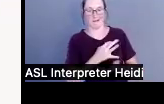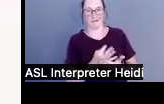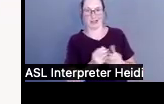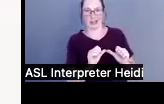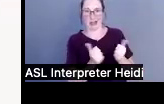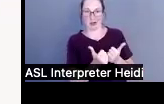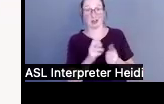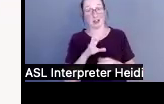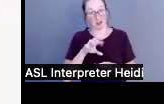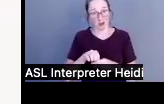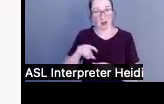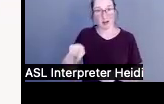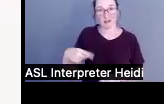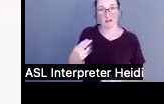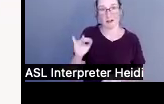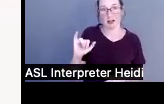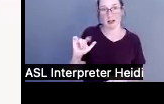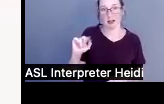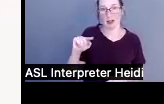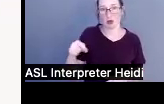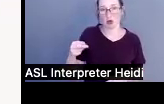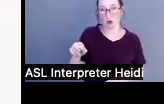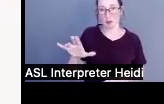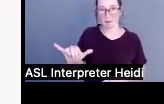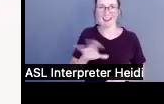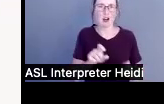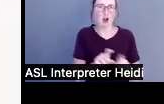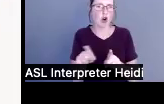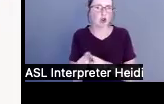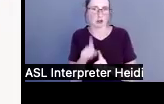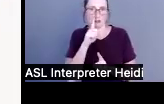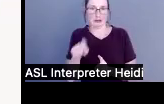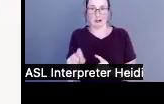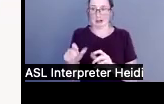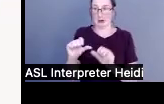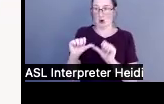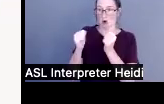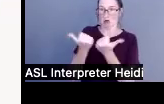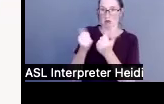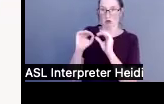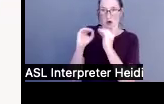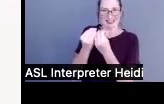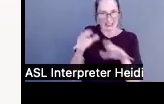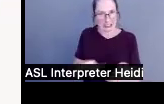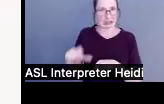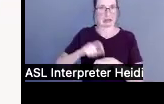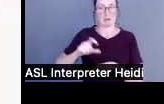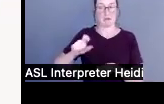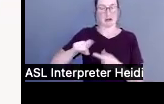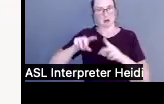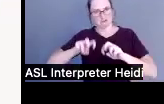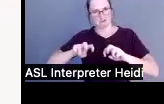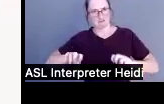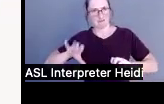agencies, including philanthropy. And it also necessitates that organizations take the time that is needed to assess